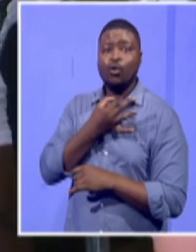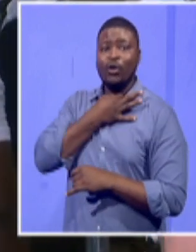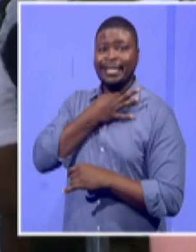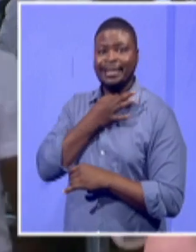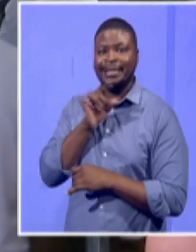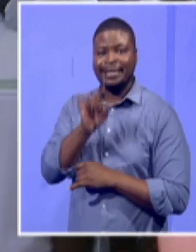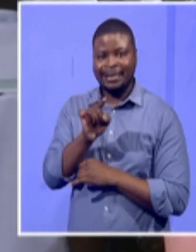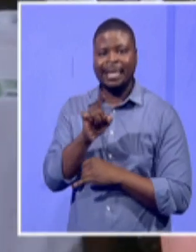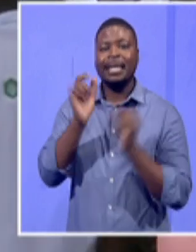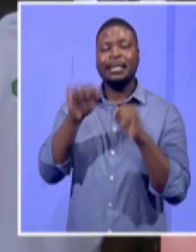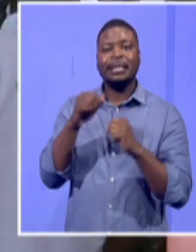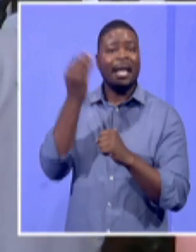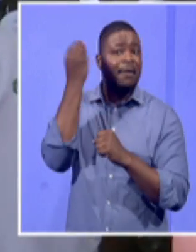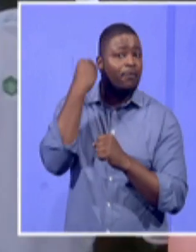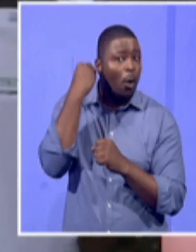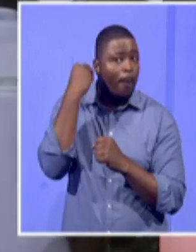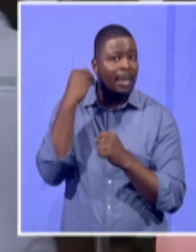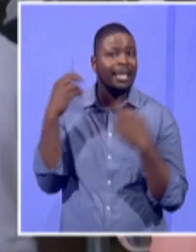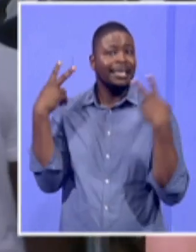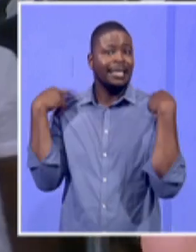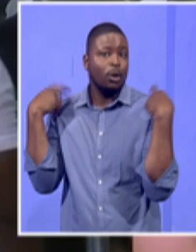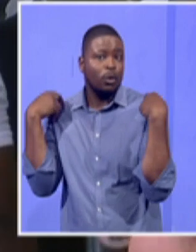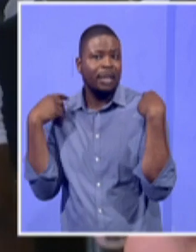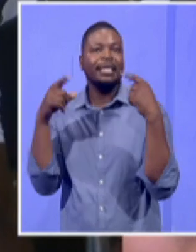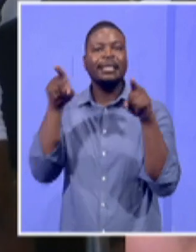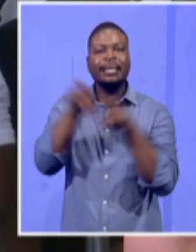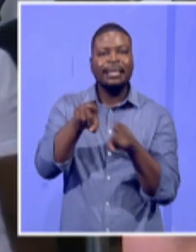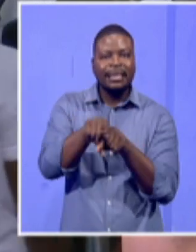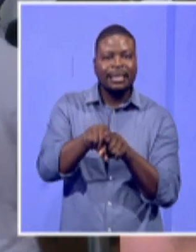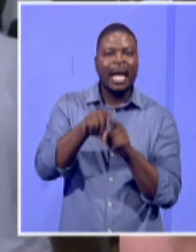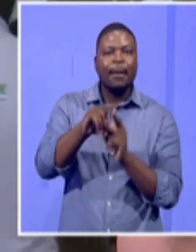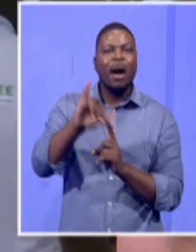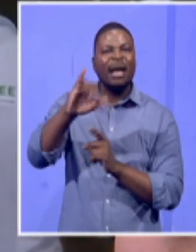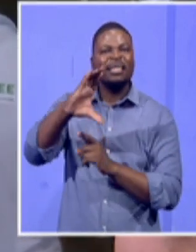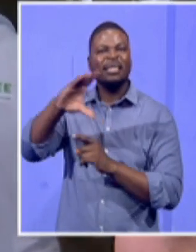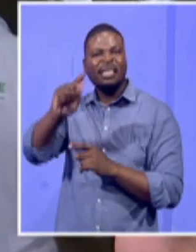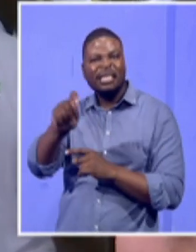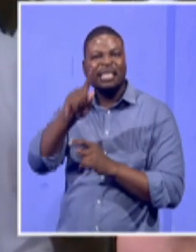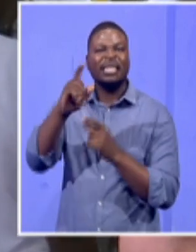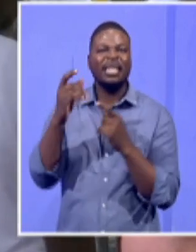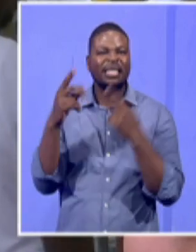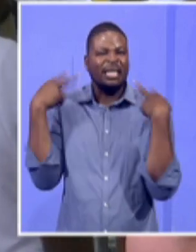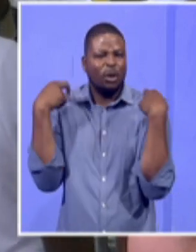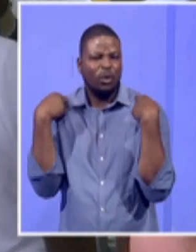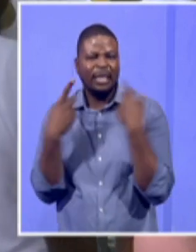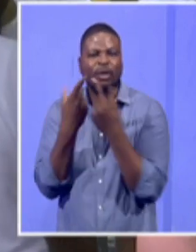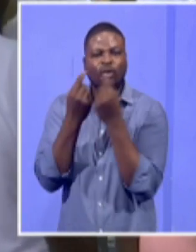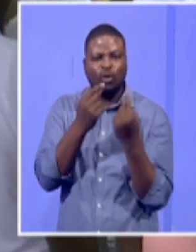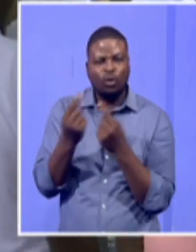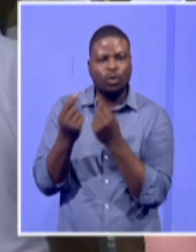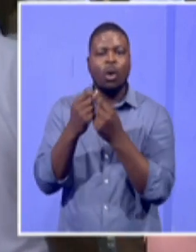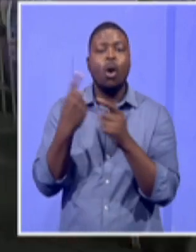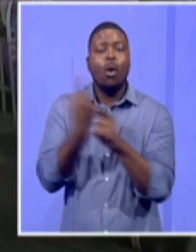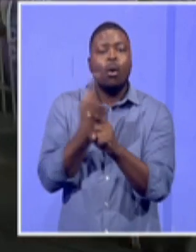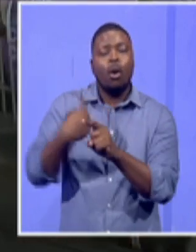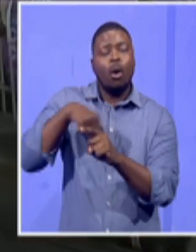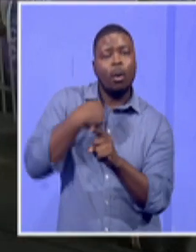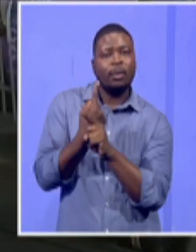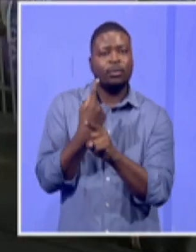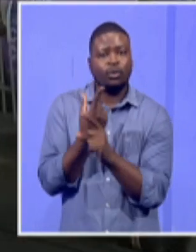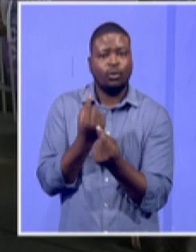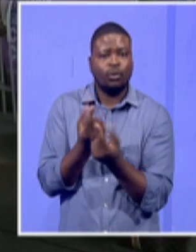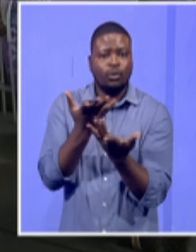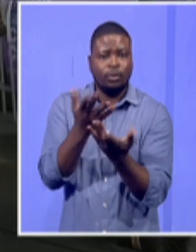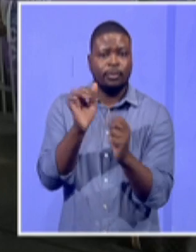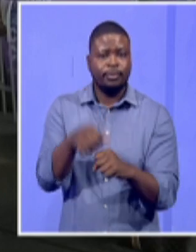information security / cyber security and business continuity. So you can't really separate the two. Data